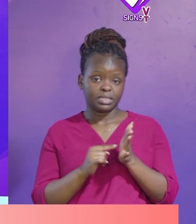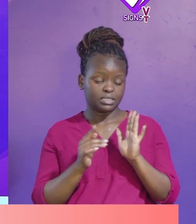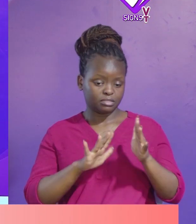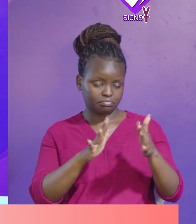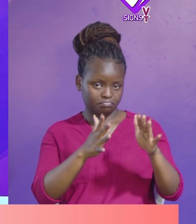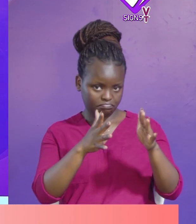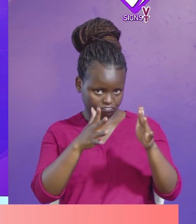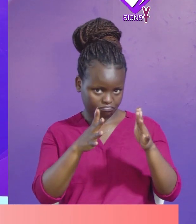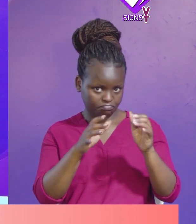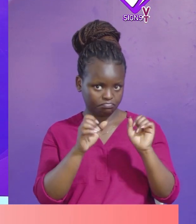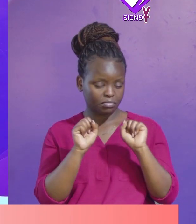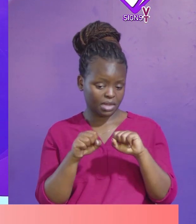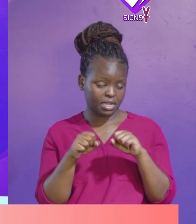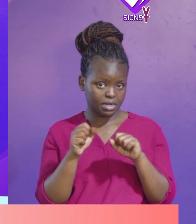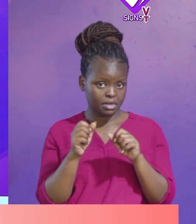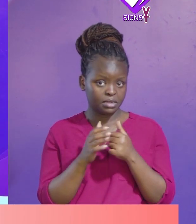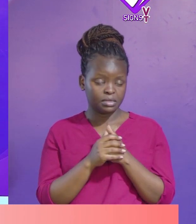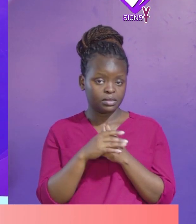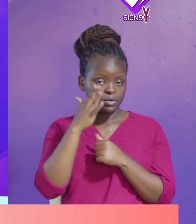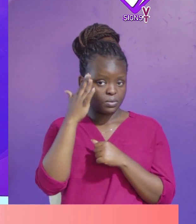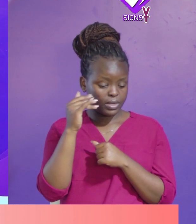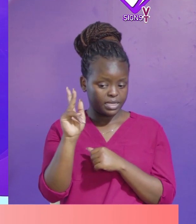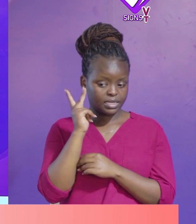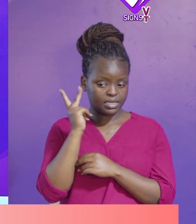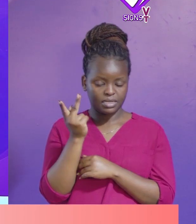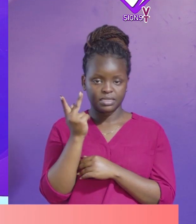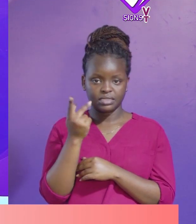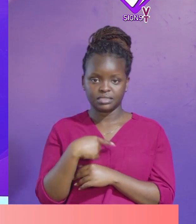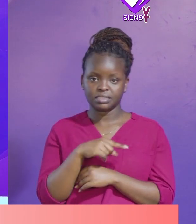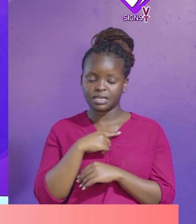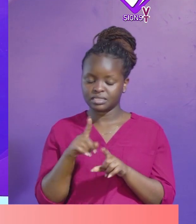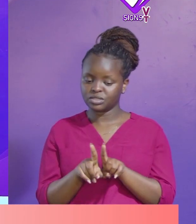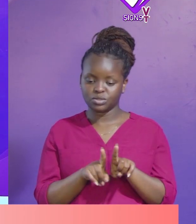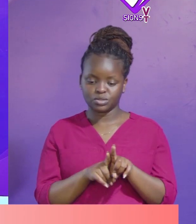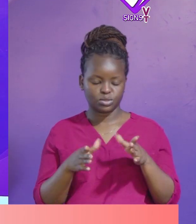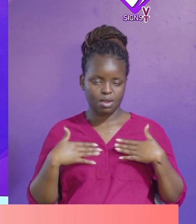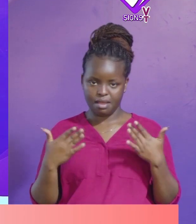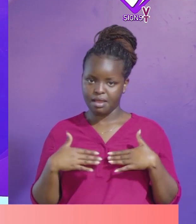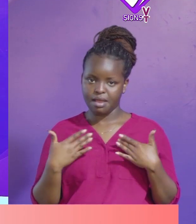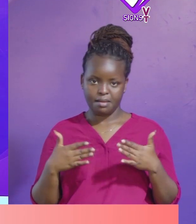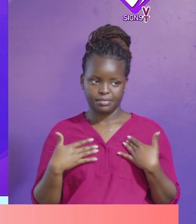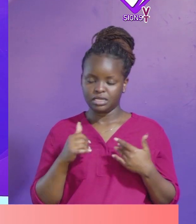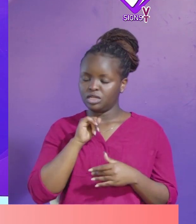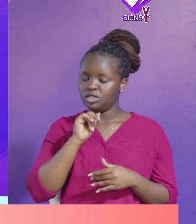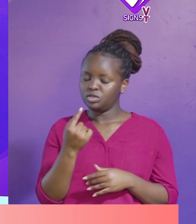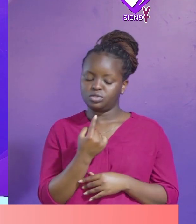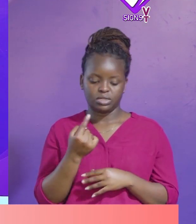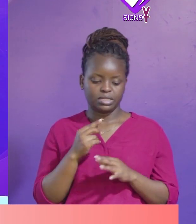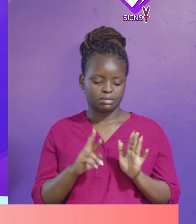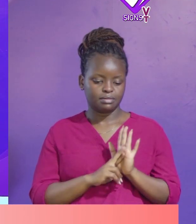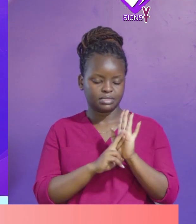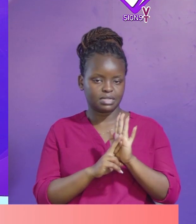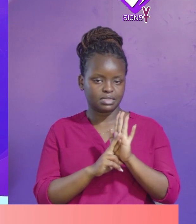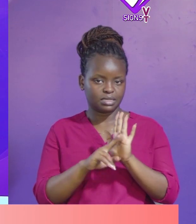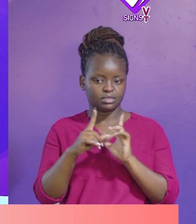commendable list, because you know, Kenyans, we are also happy, not only representing in